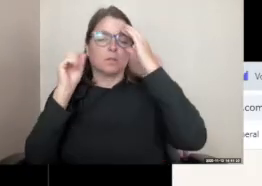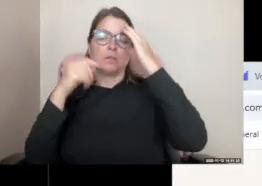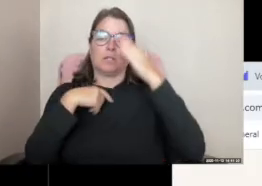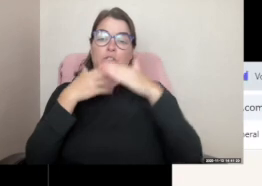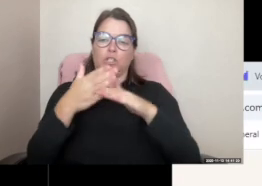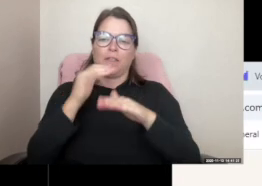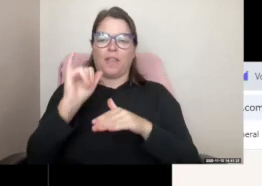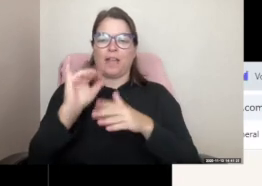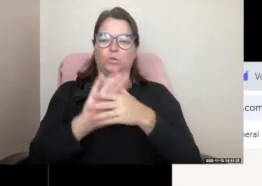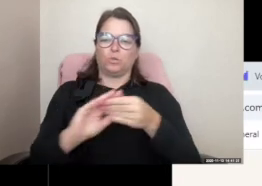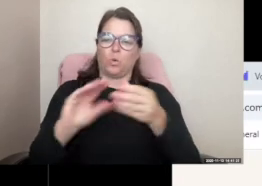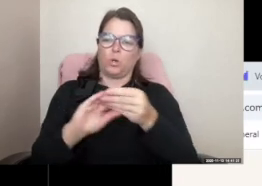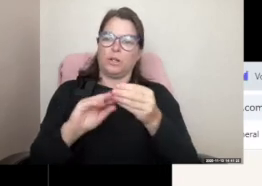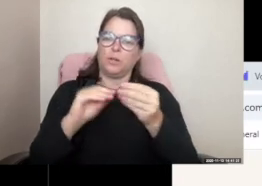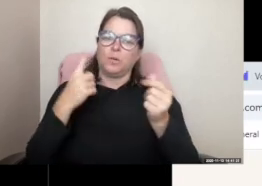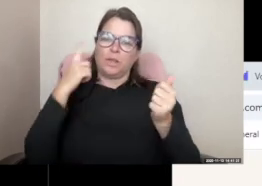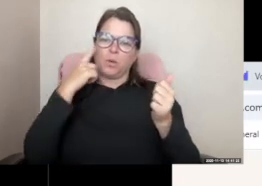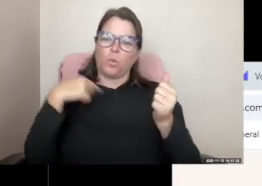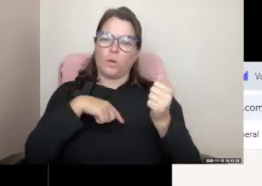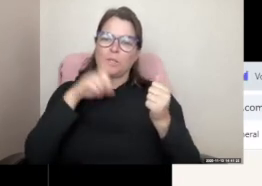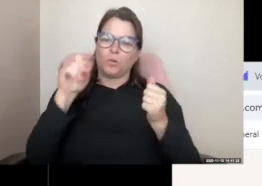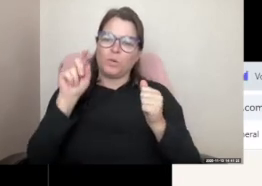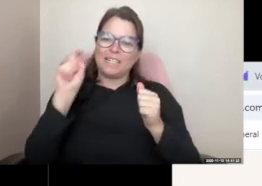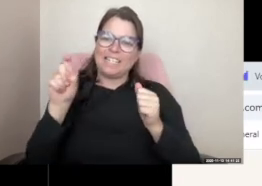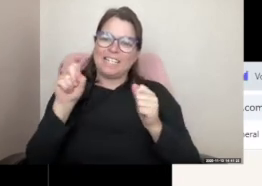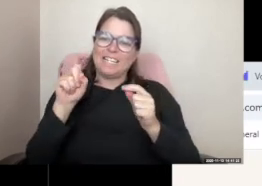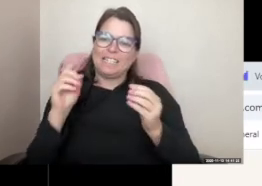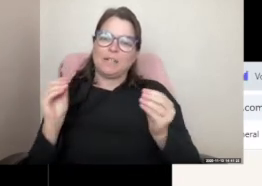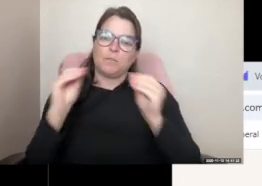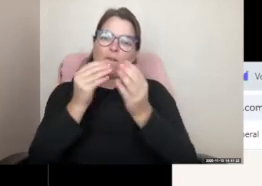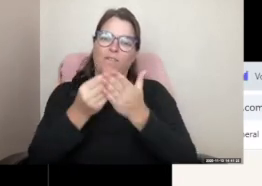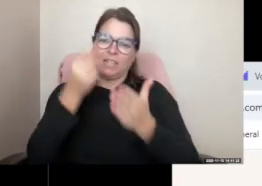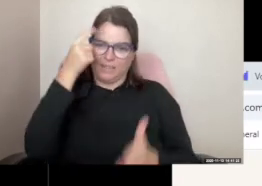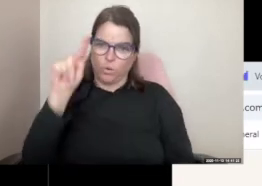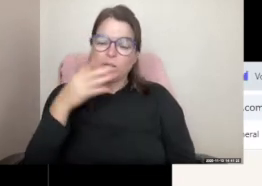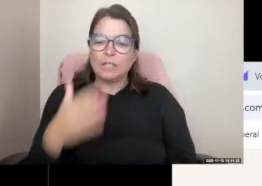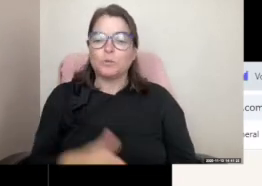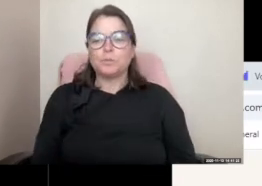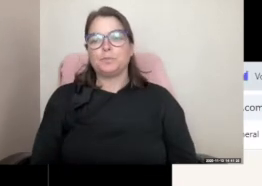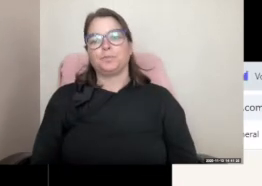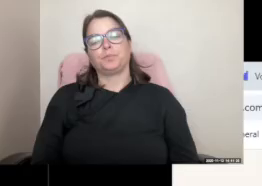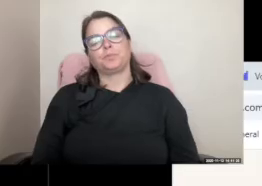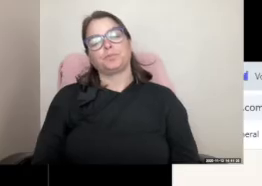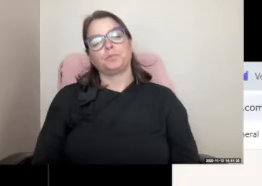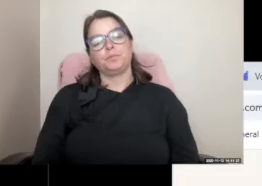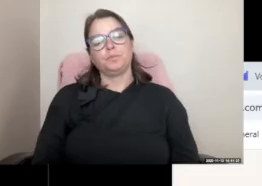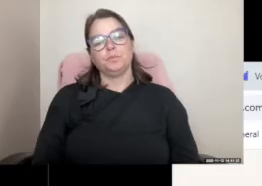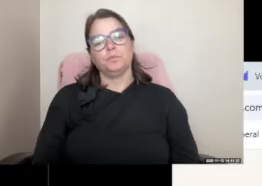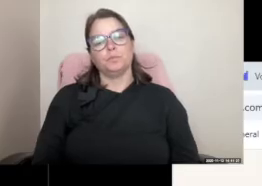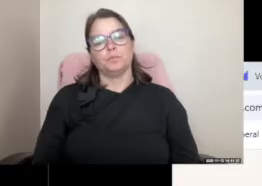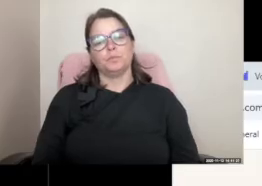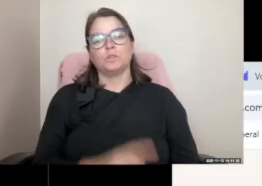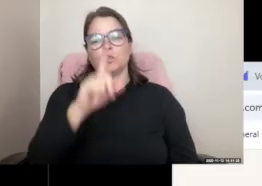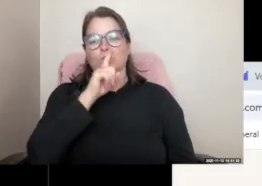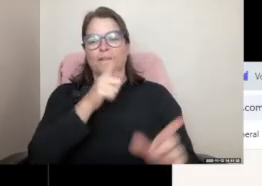away instead of having to drive everybody back to the barn, where now we have one tractor and 8 vans that need to get charged all at the same time. We